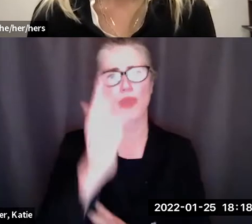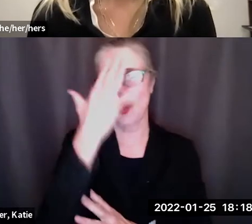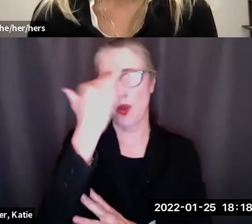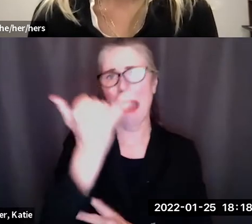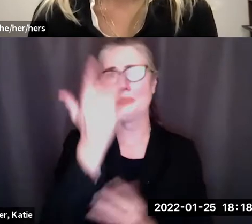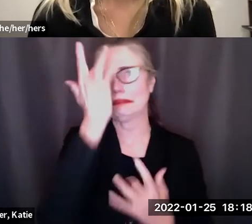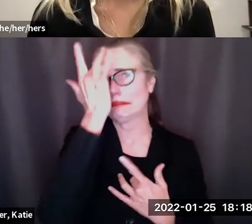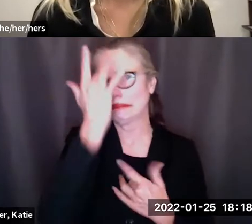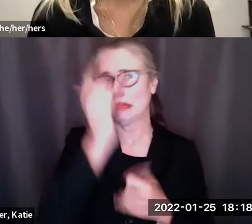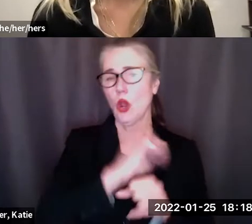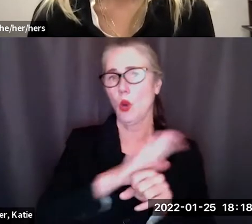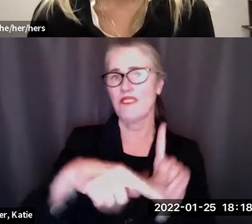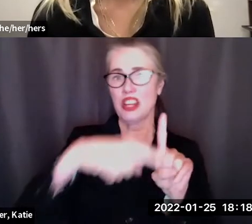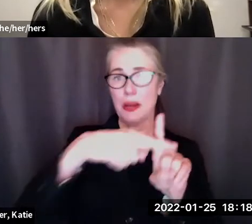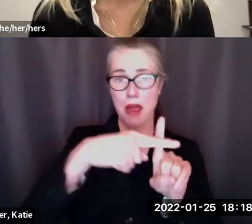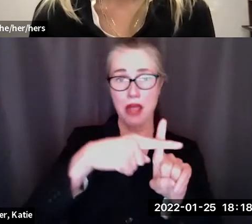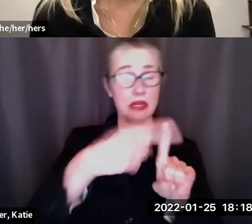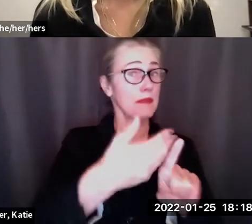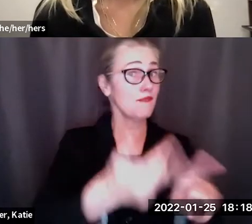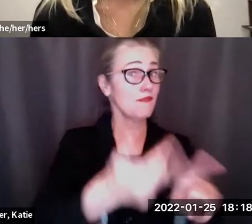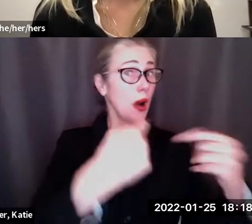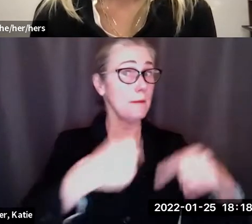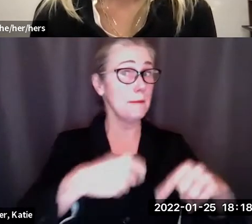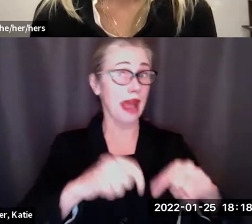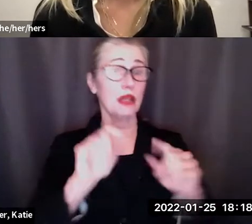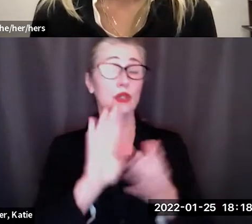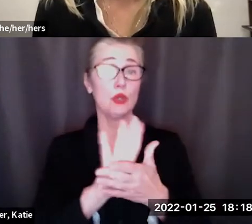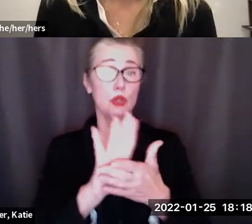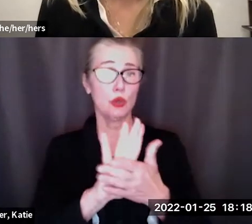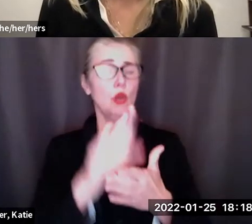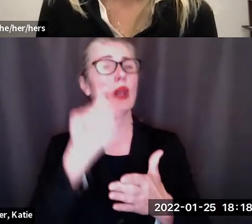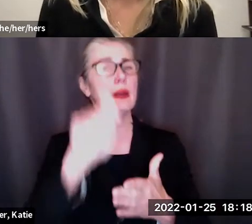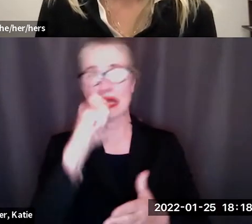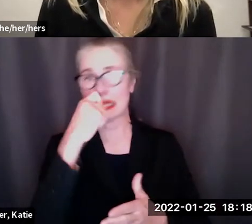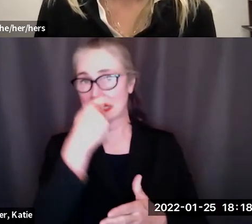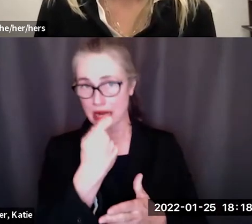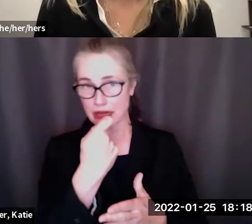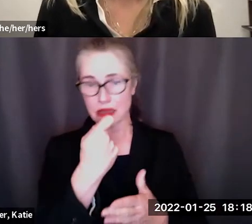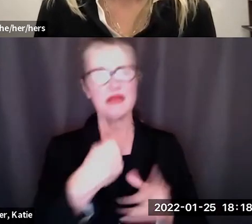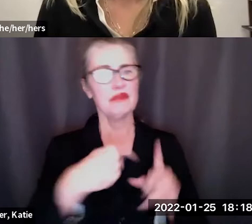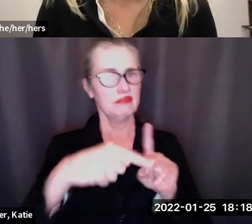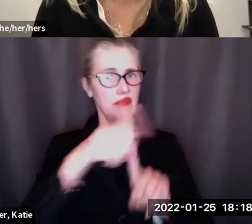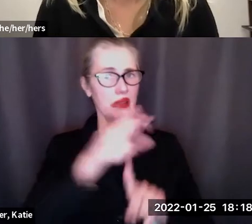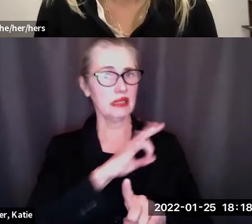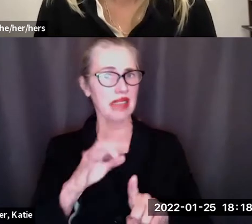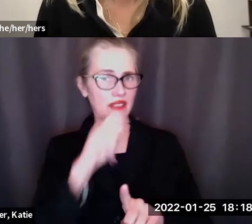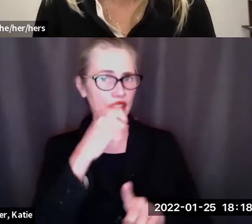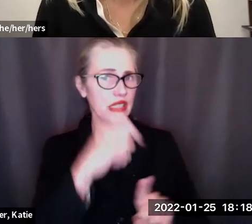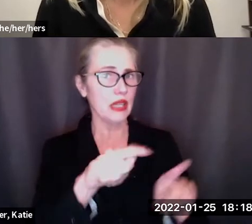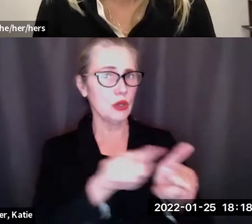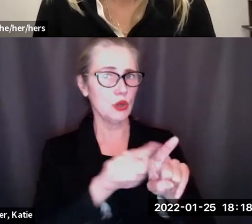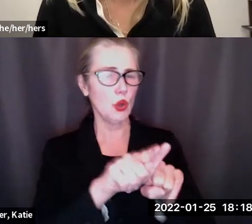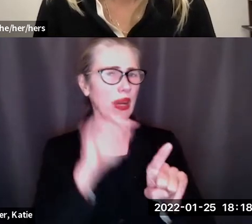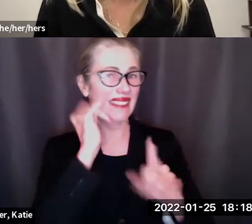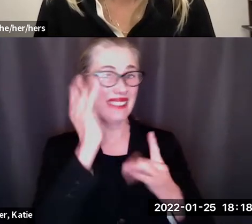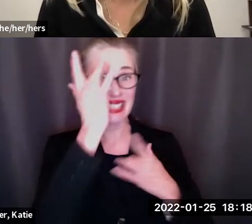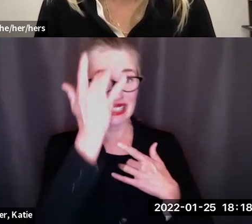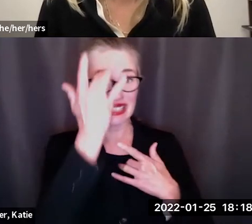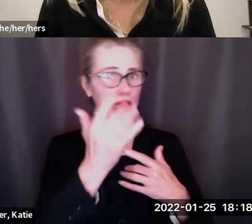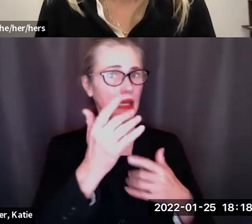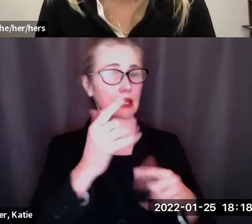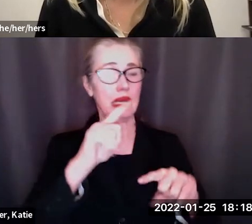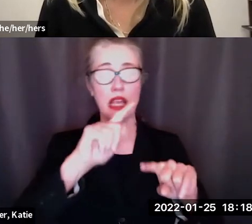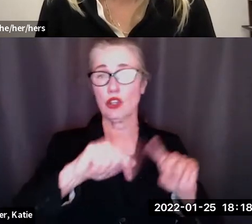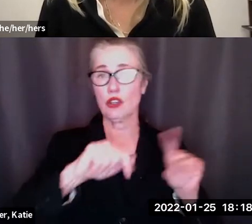return we tested the students and staff as well we also did group close